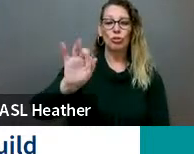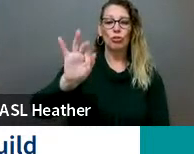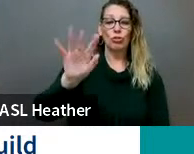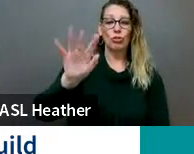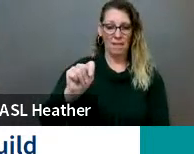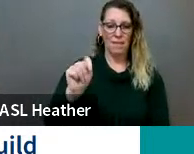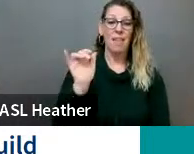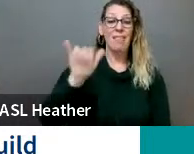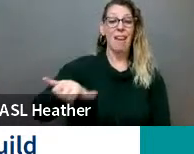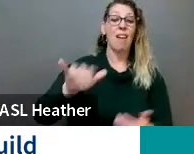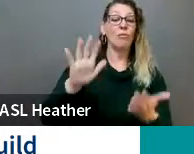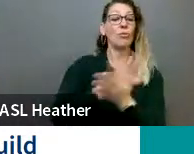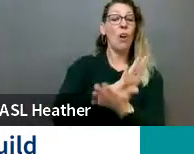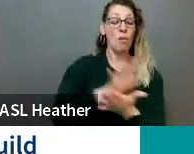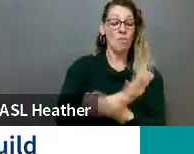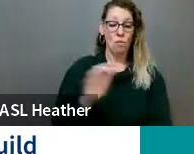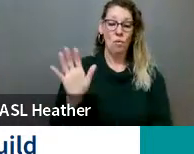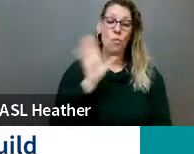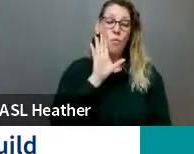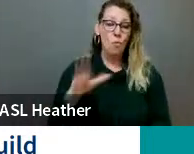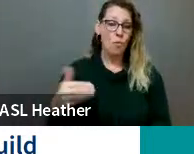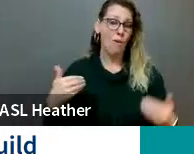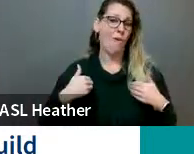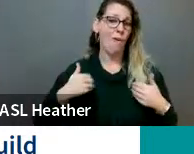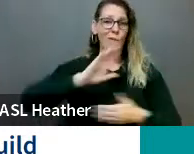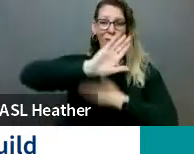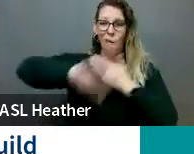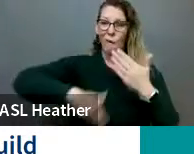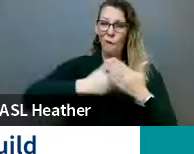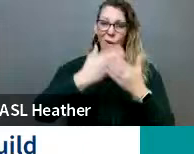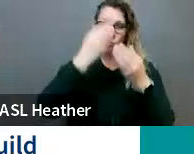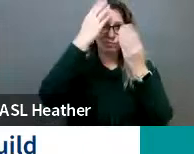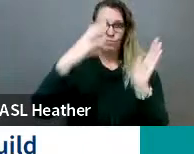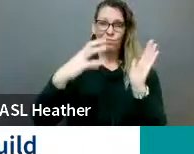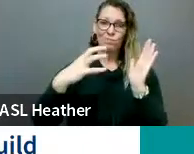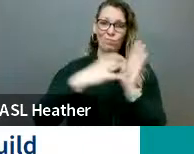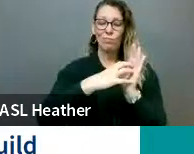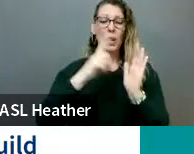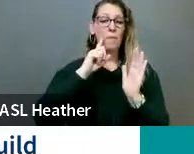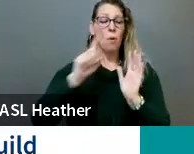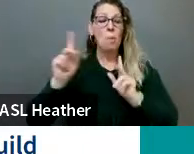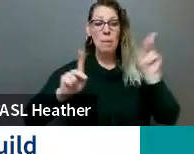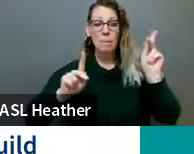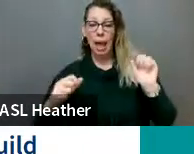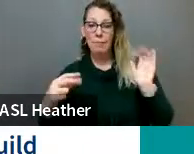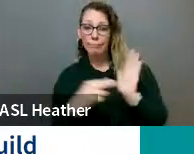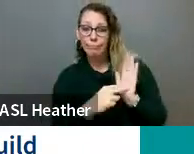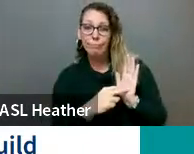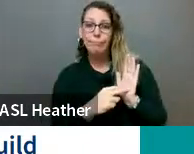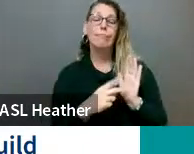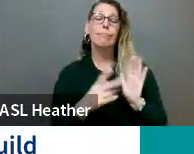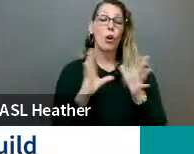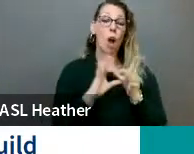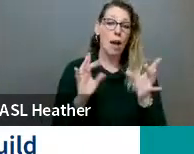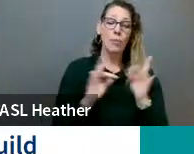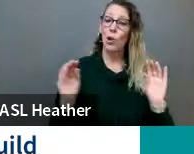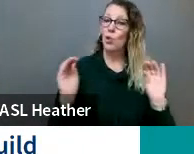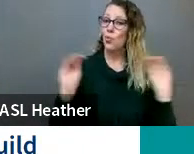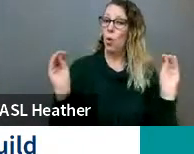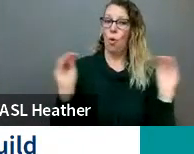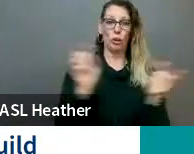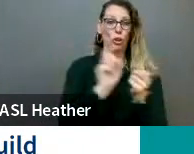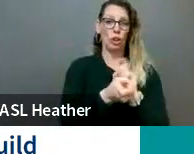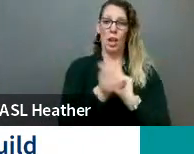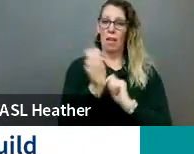That document will have all findings, all of that will be available for public review and comment. There will be no changes to